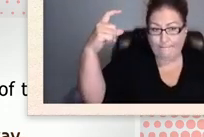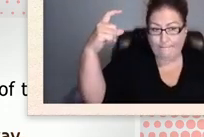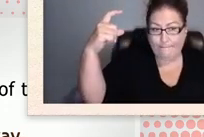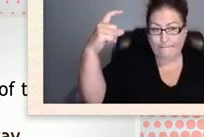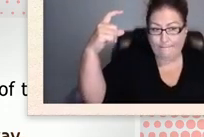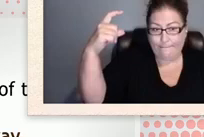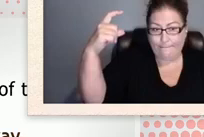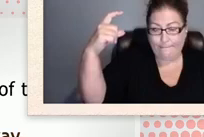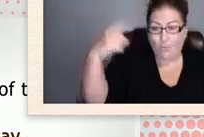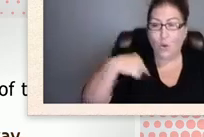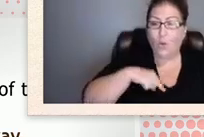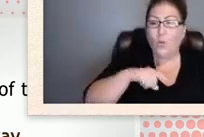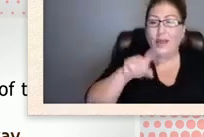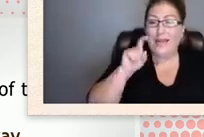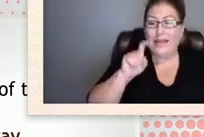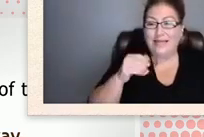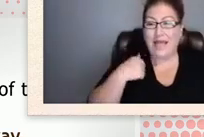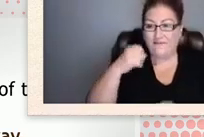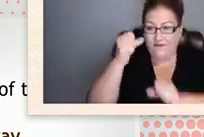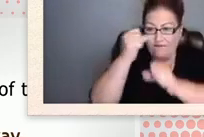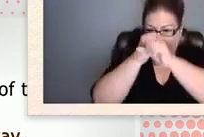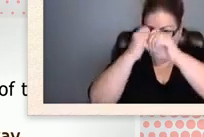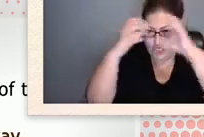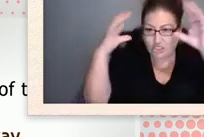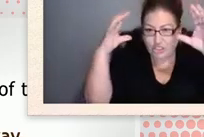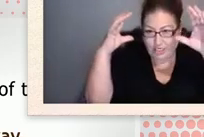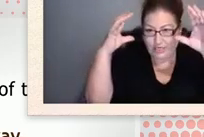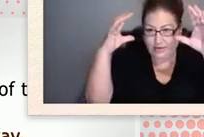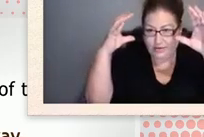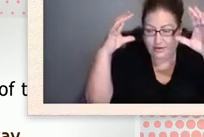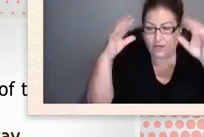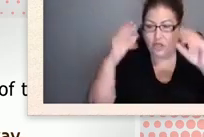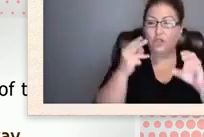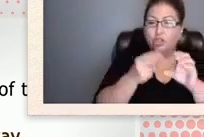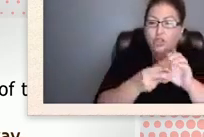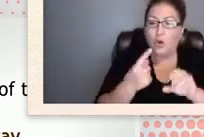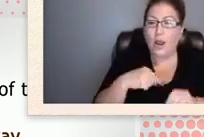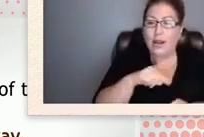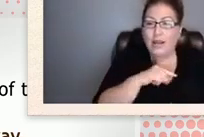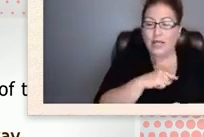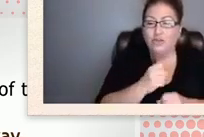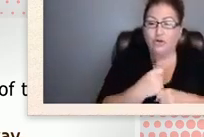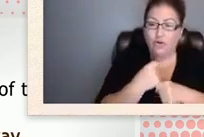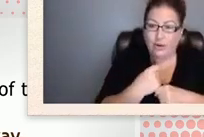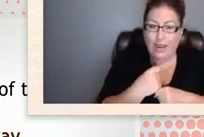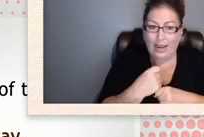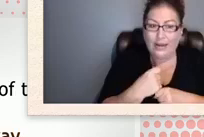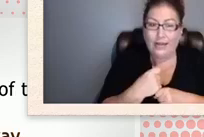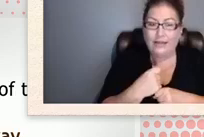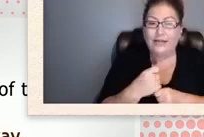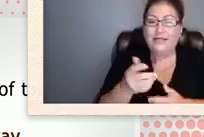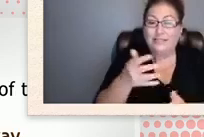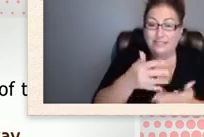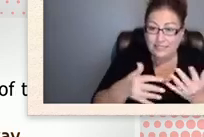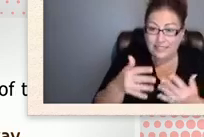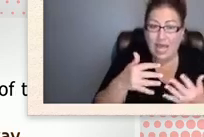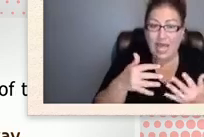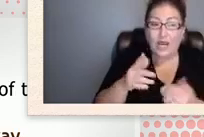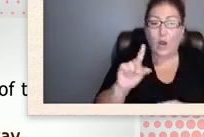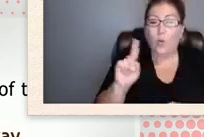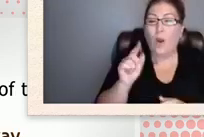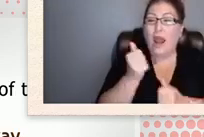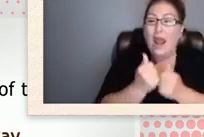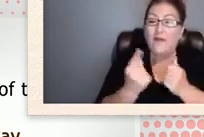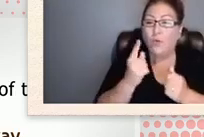We need to have a vision. Join us in creating a society where everyone